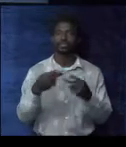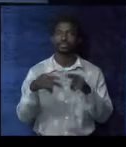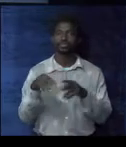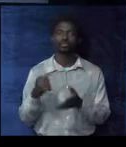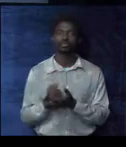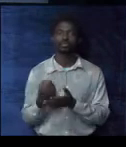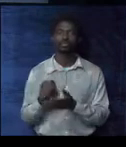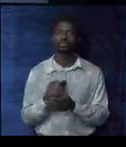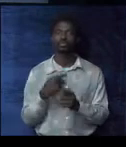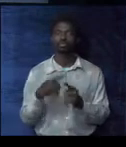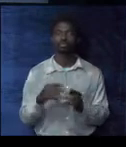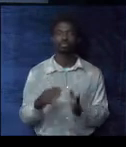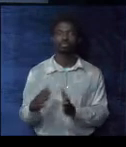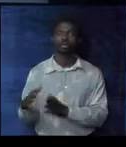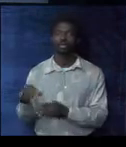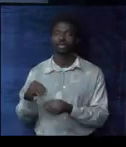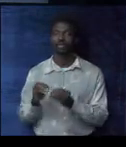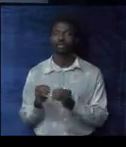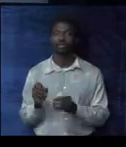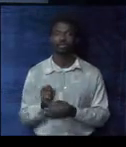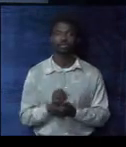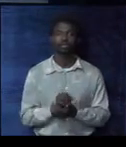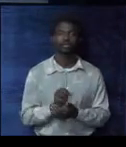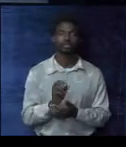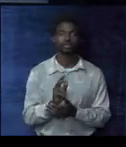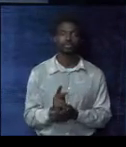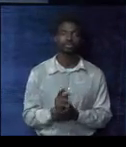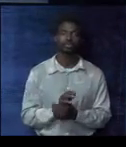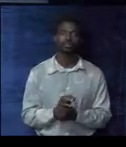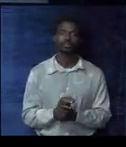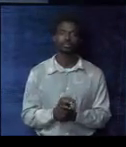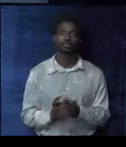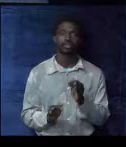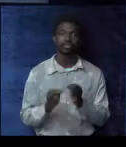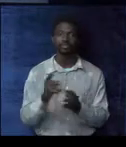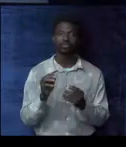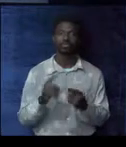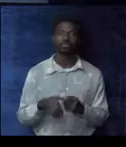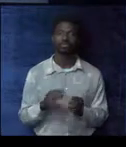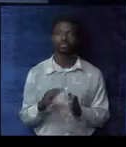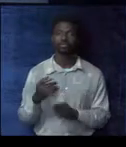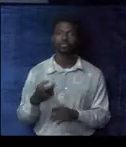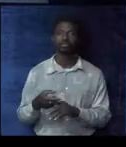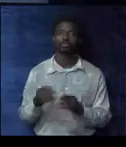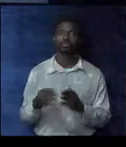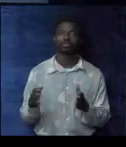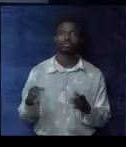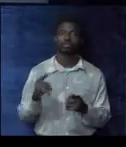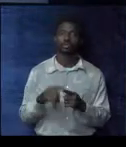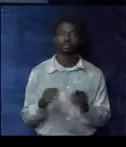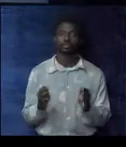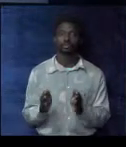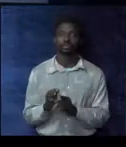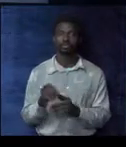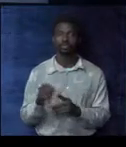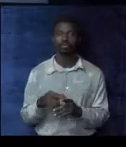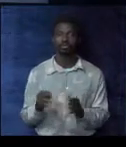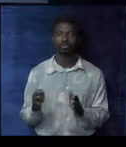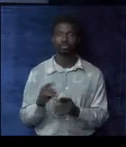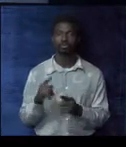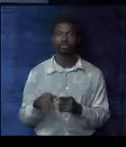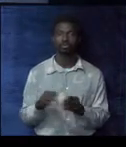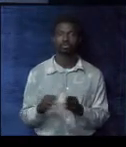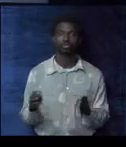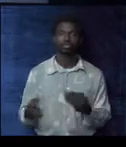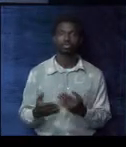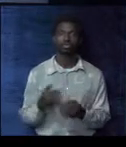The place values helps us to arrange numbers. Okay, if you want to arrange from the biggest to the smallest, or from the smallest to the